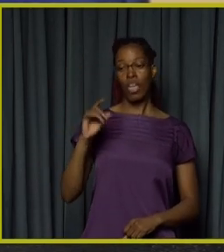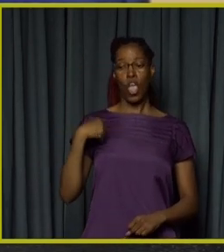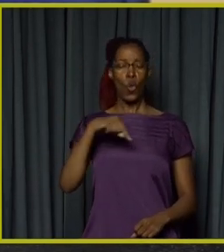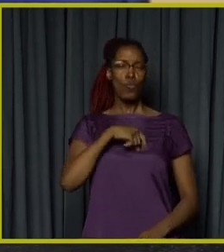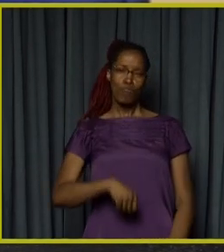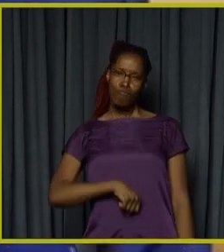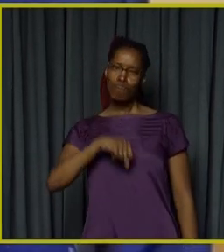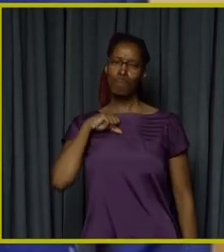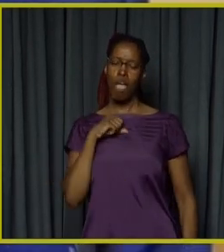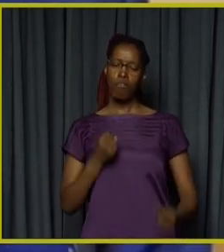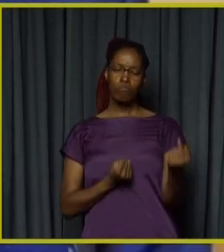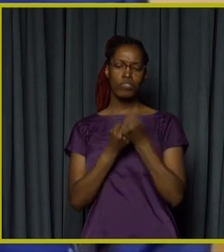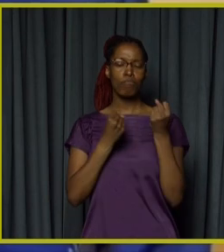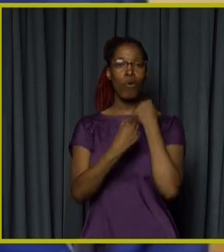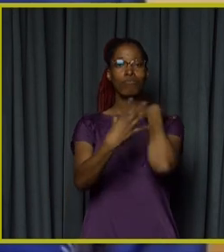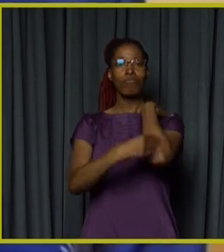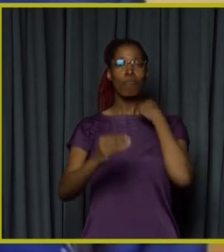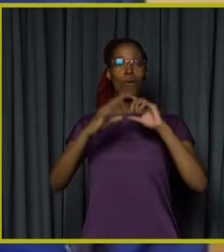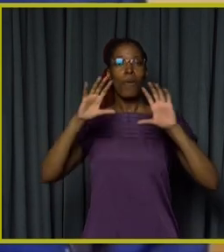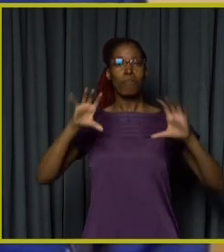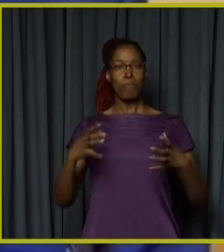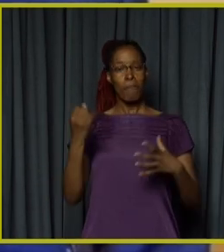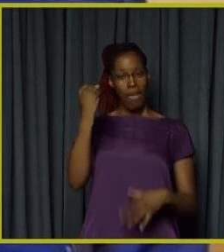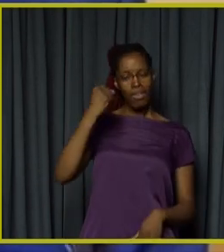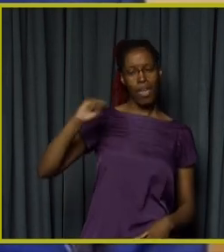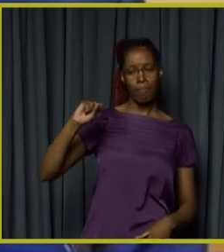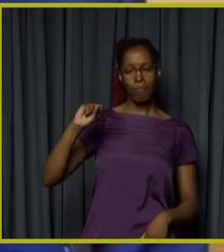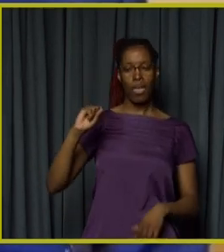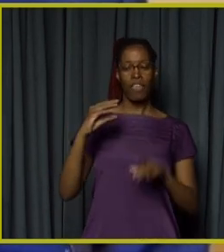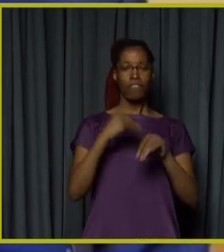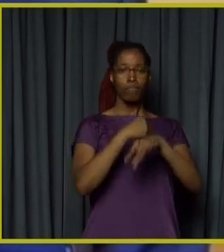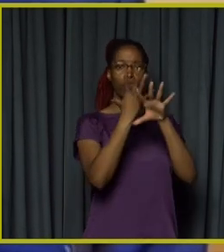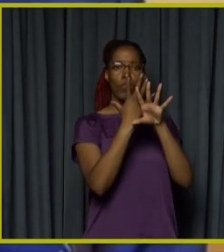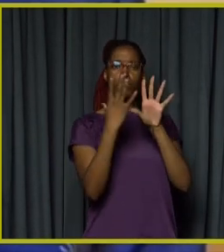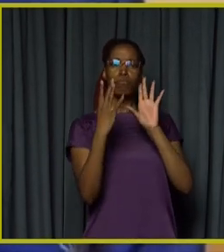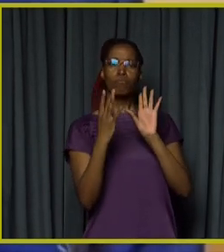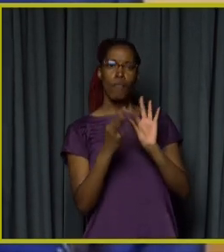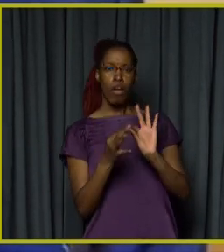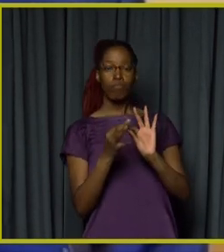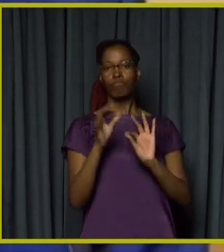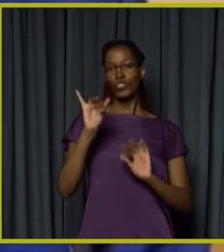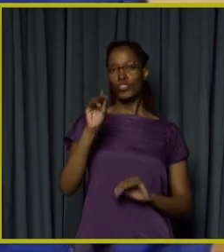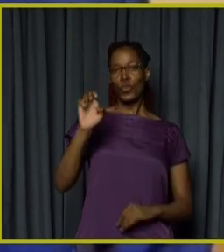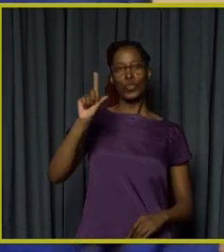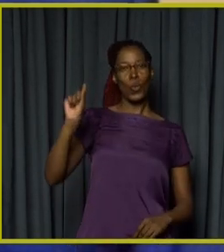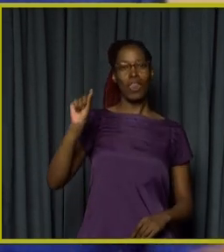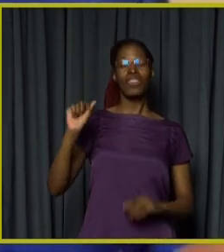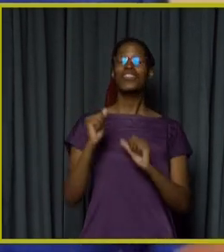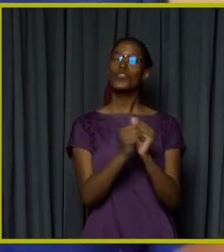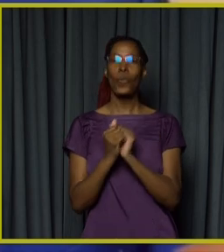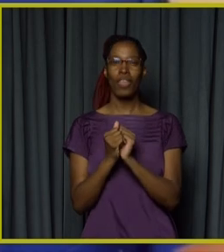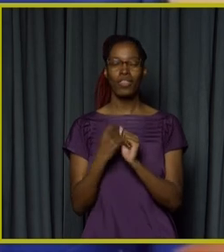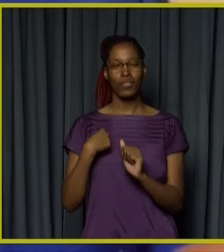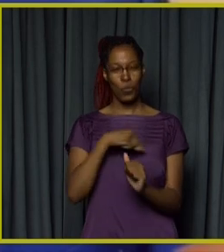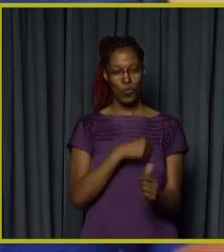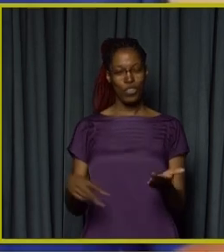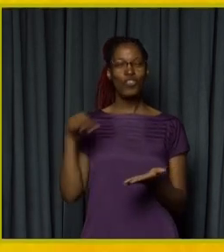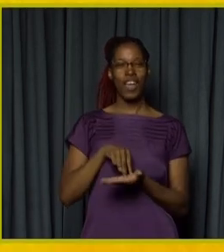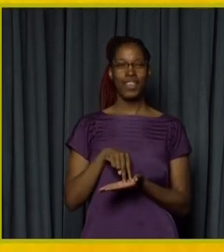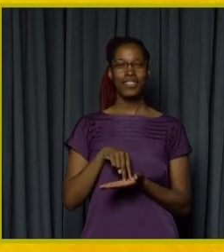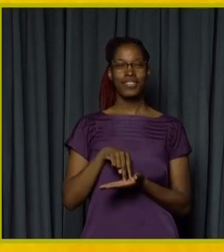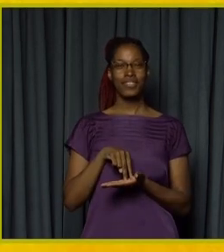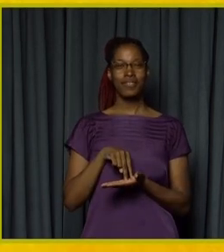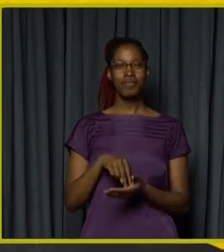to support the Poor People's Campaign Virtual March on June 20th, because together, we rise.